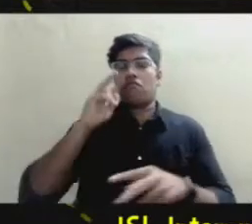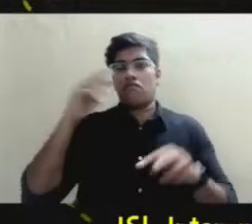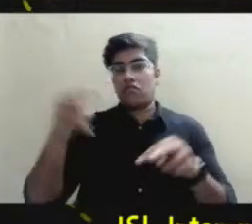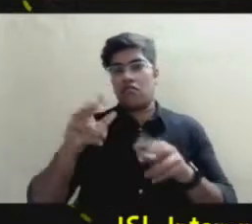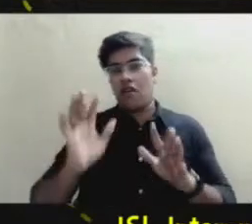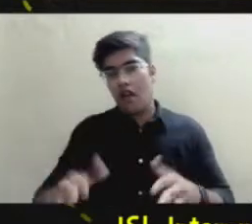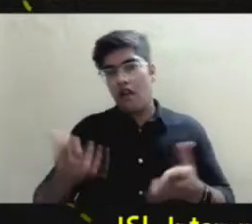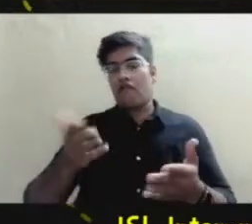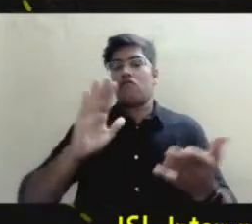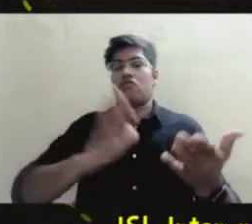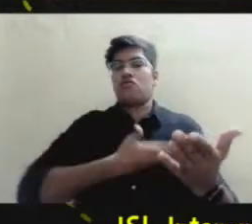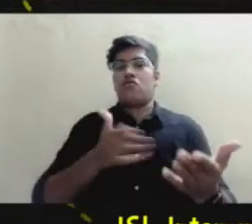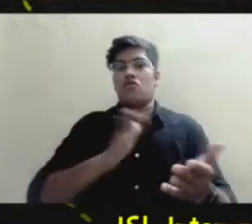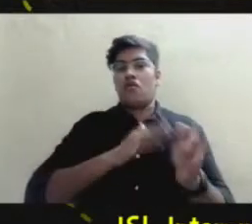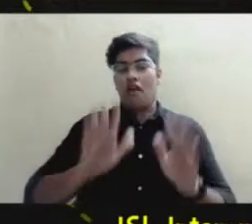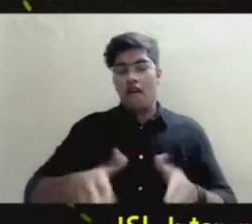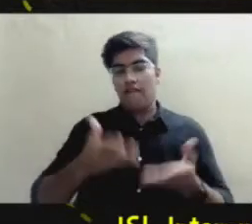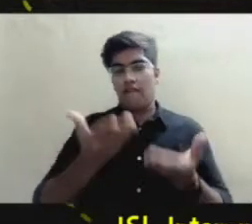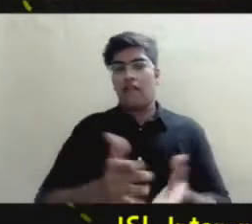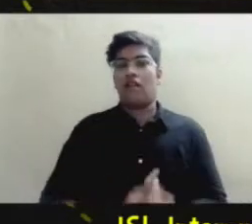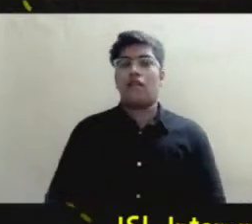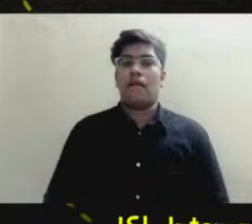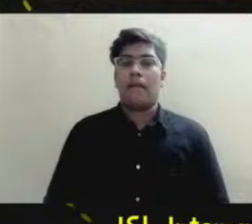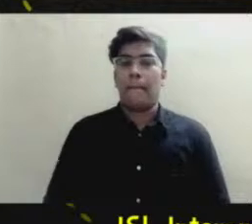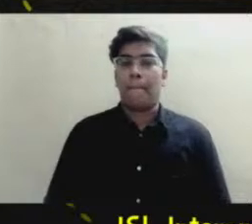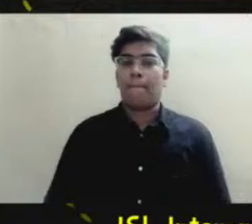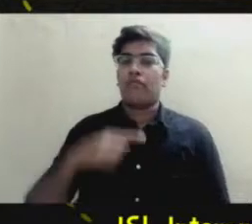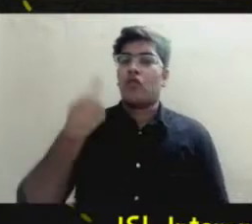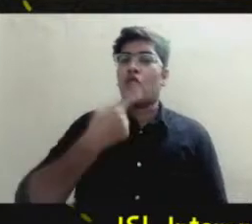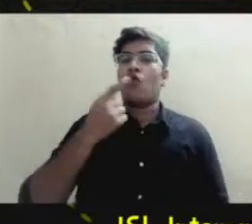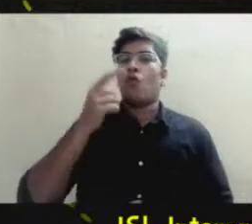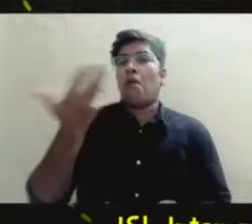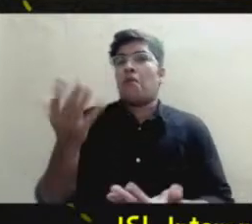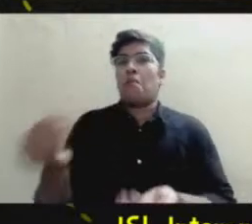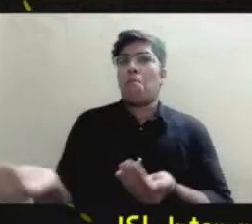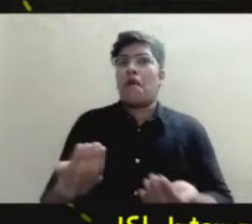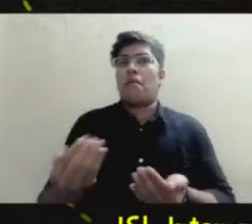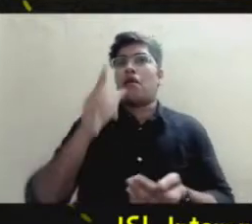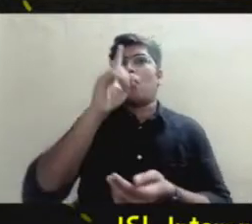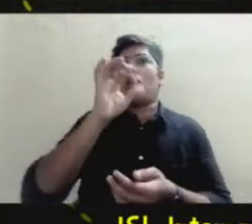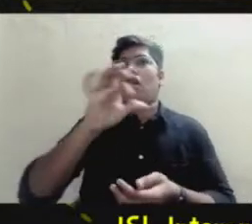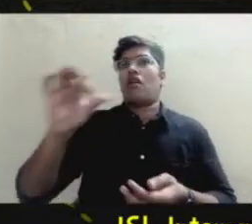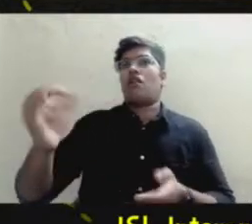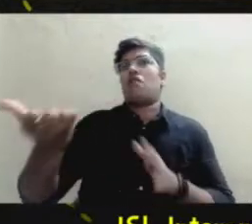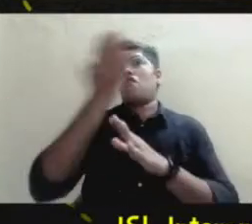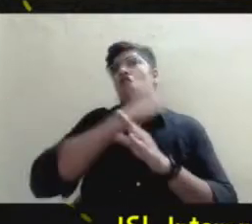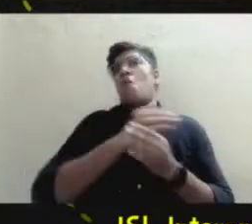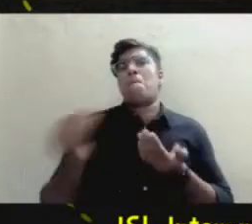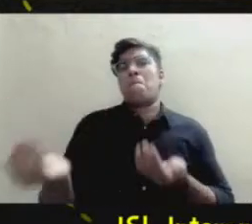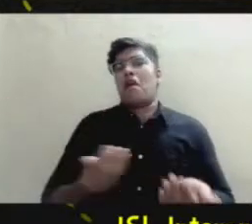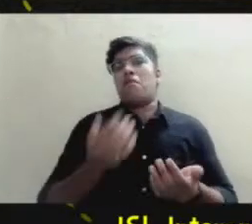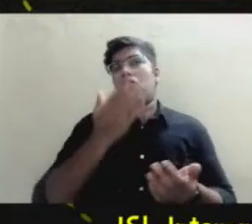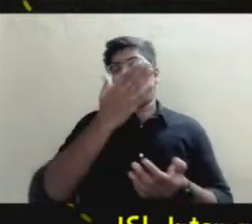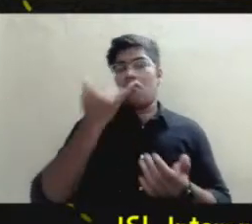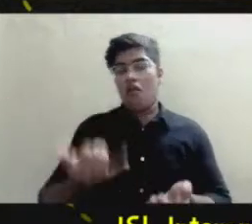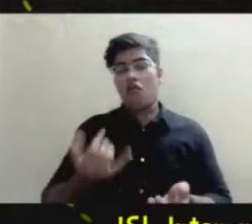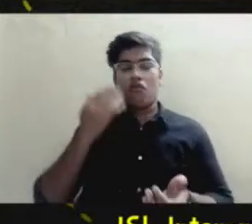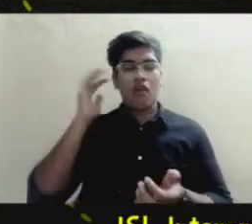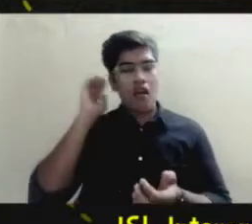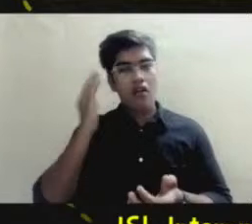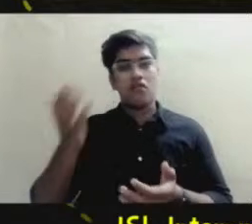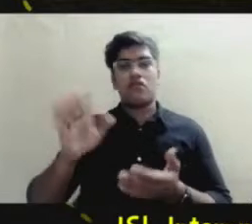young musicians who might have been babies perhaps at that point of time. So I